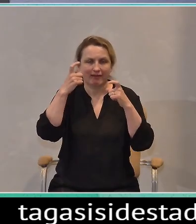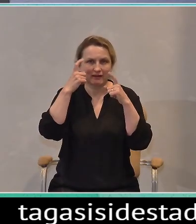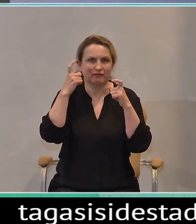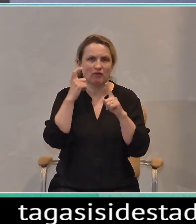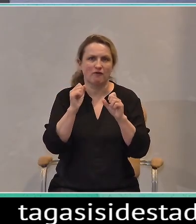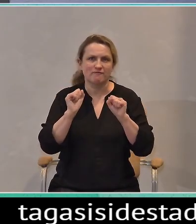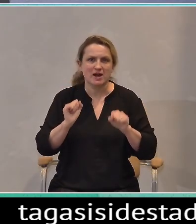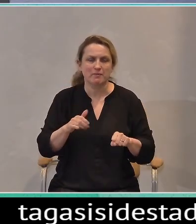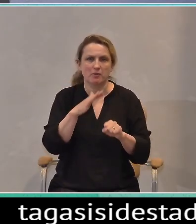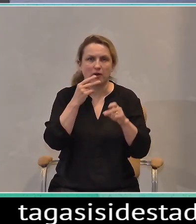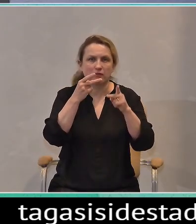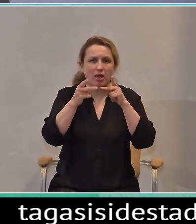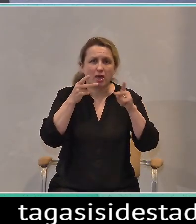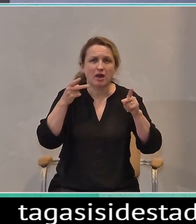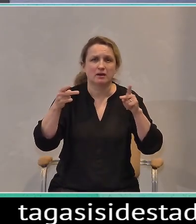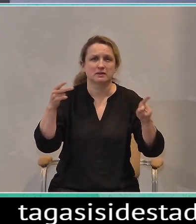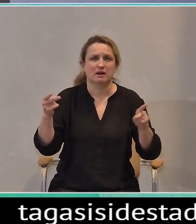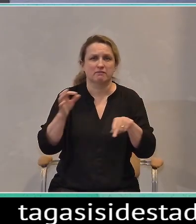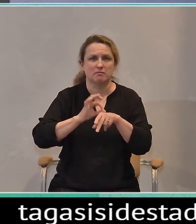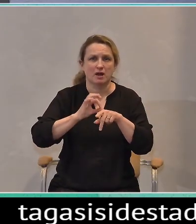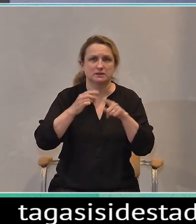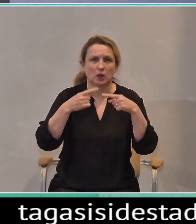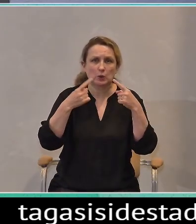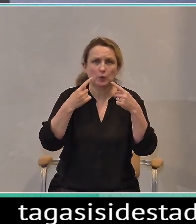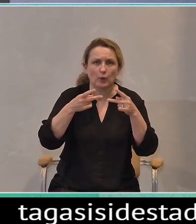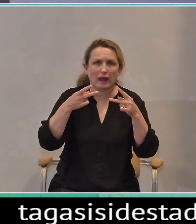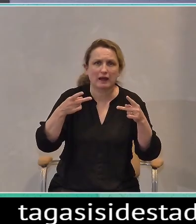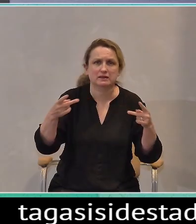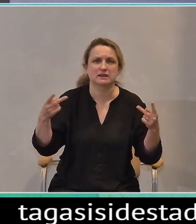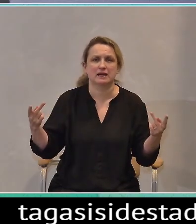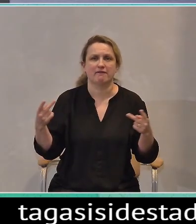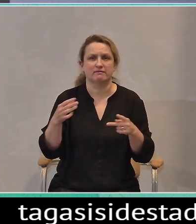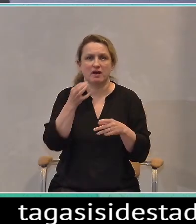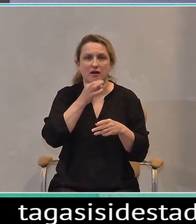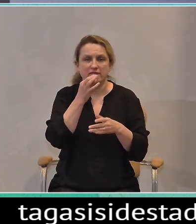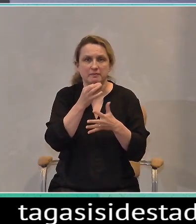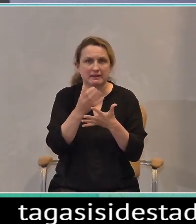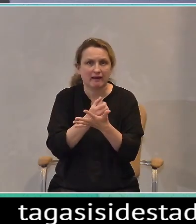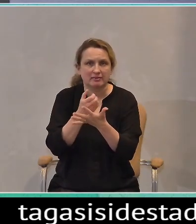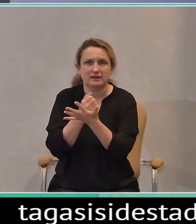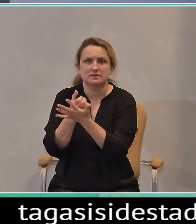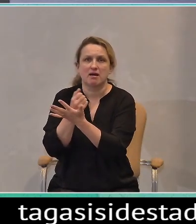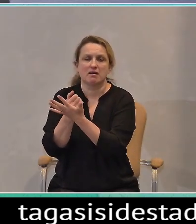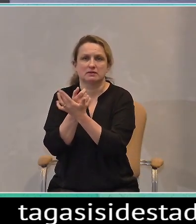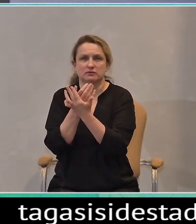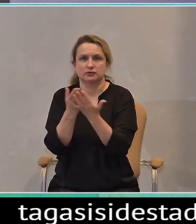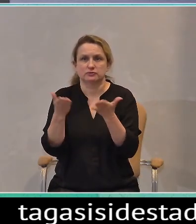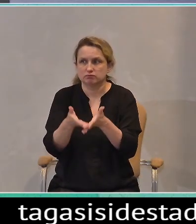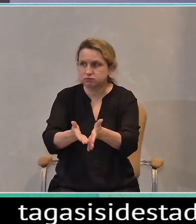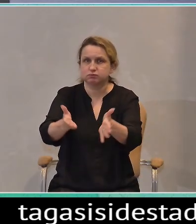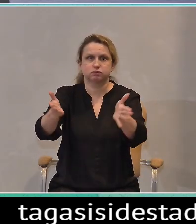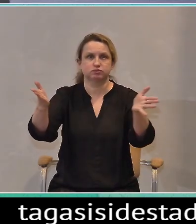Disease Conference, it has been our goal to offer as much information as possible about the availability of